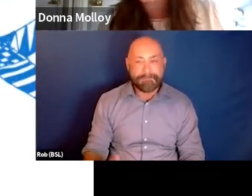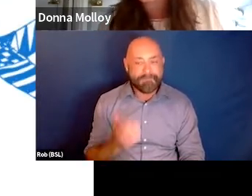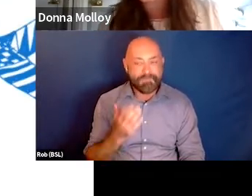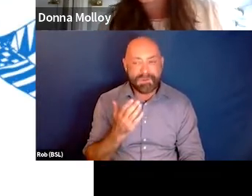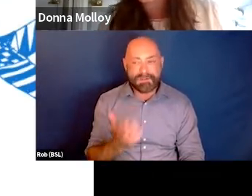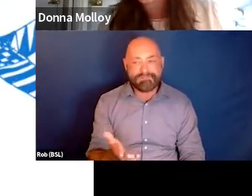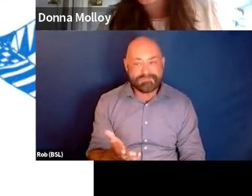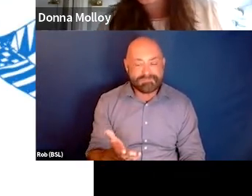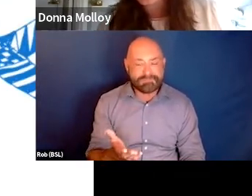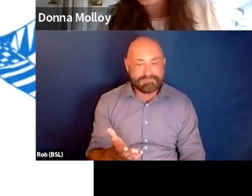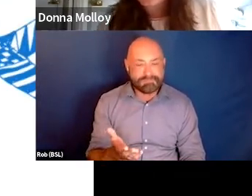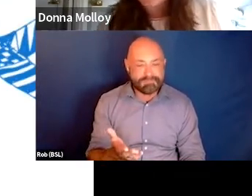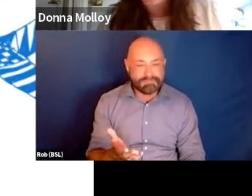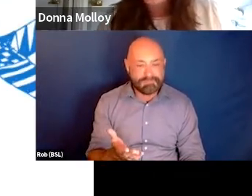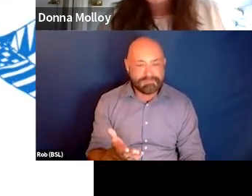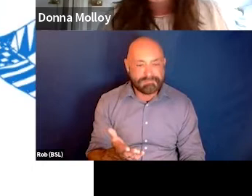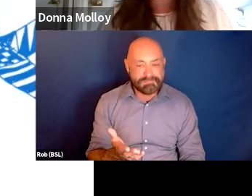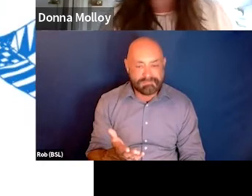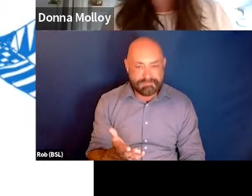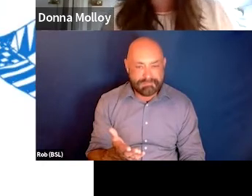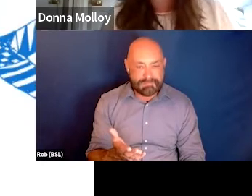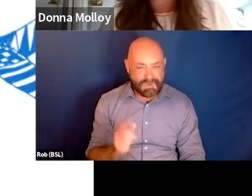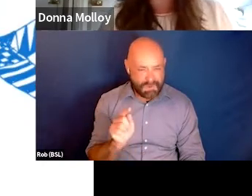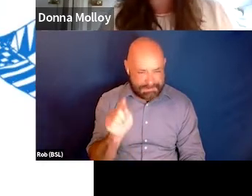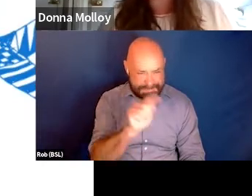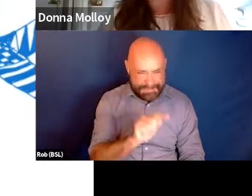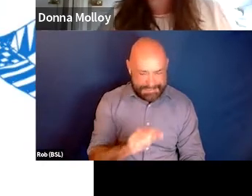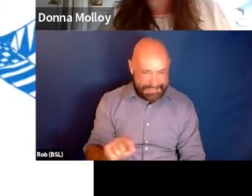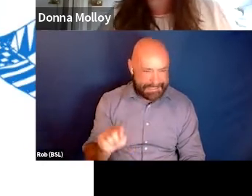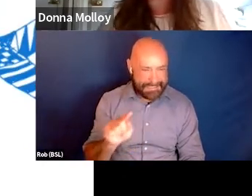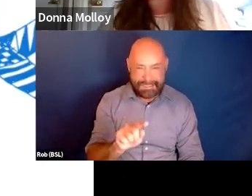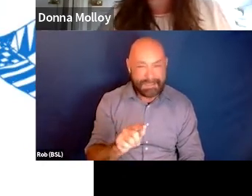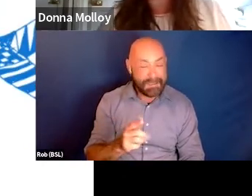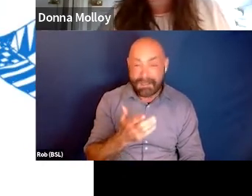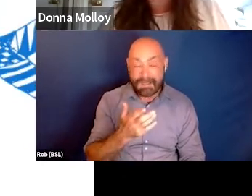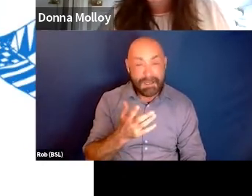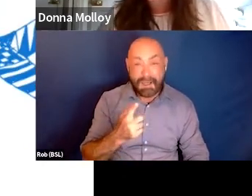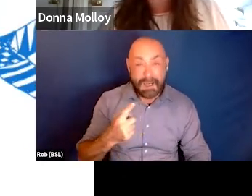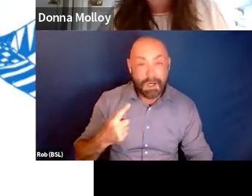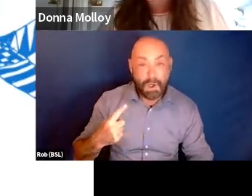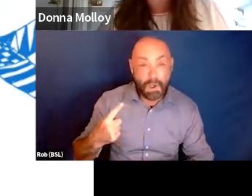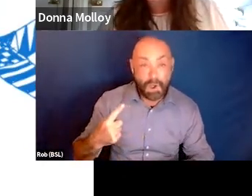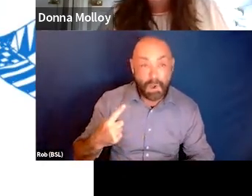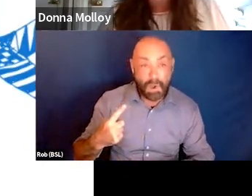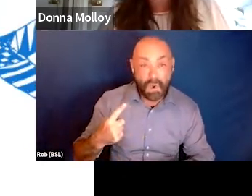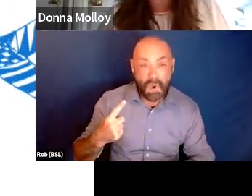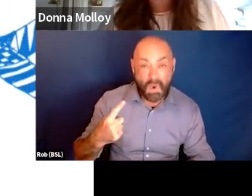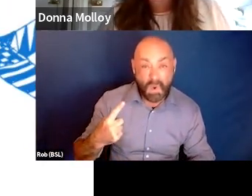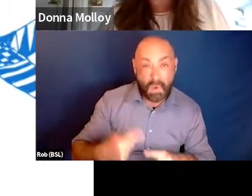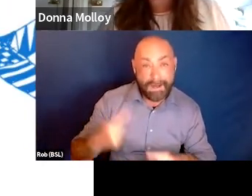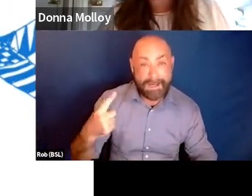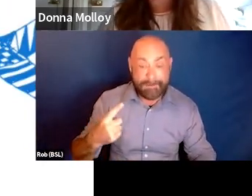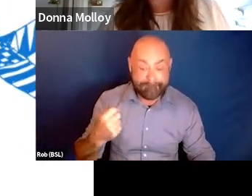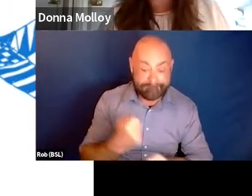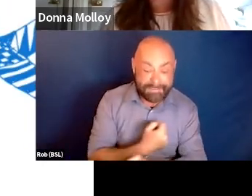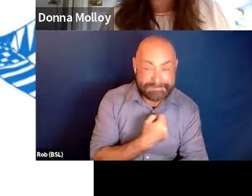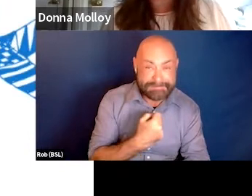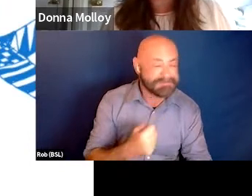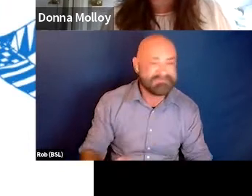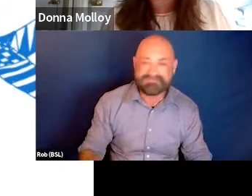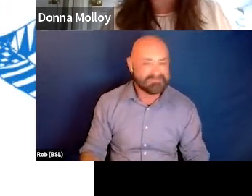things worth highlighting here. Firstly, there are no quick fixes. This work takes time. Focusing on